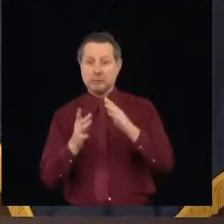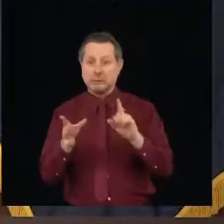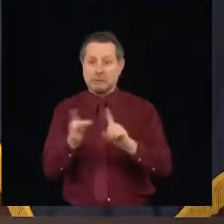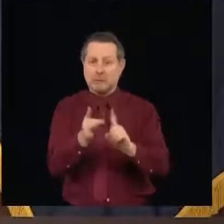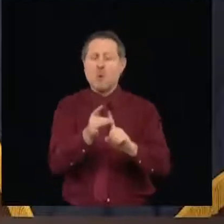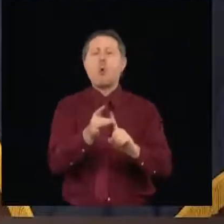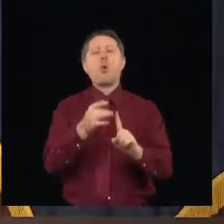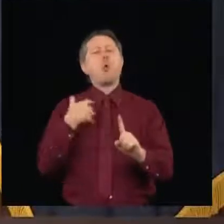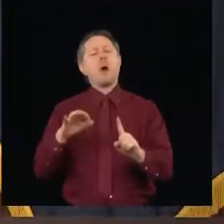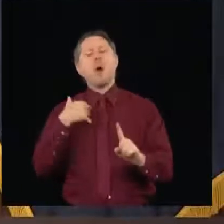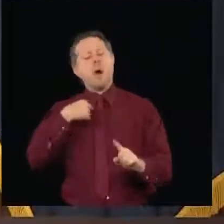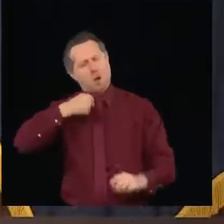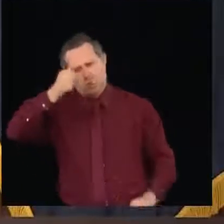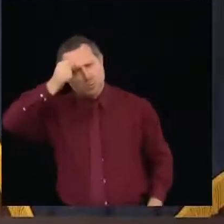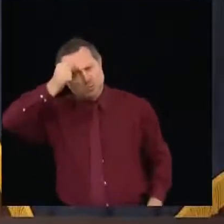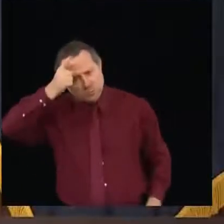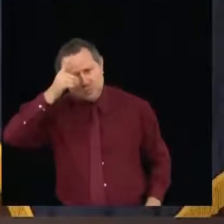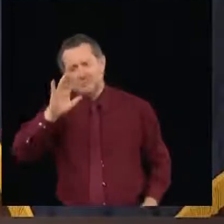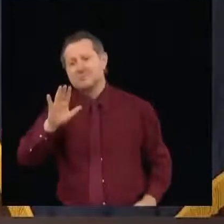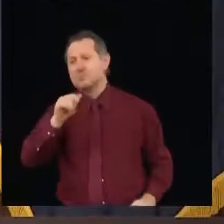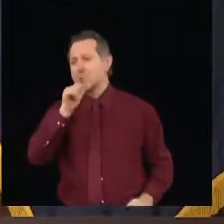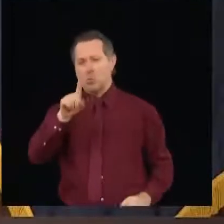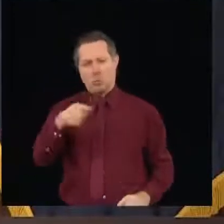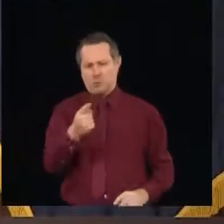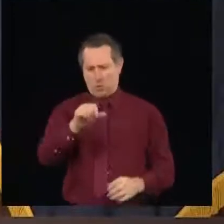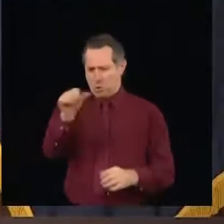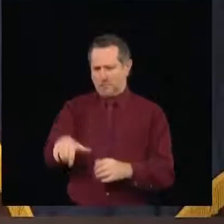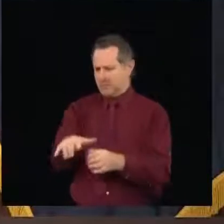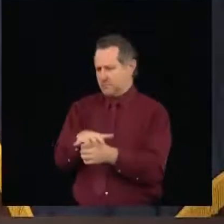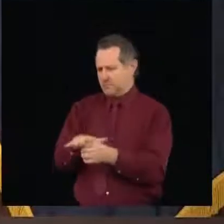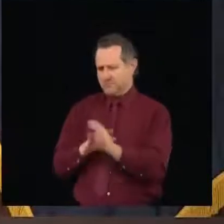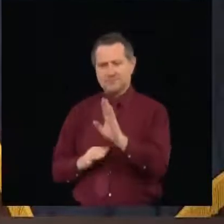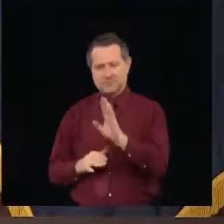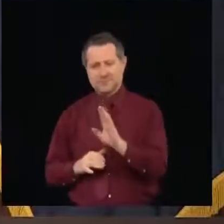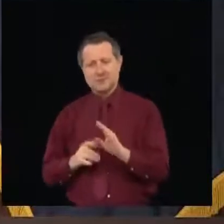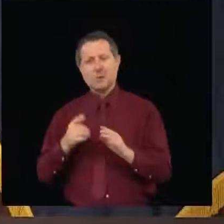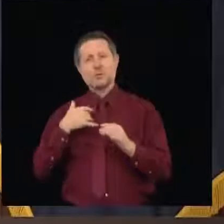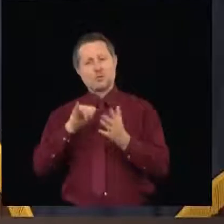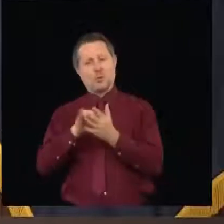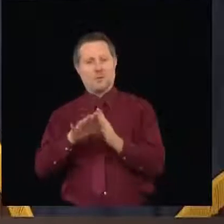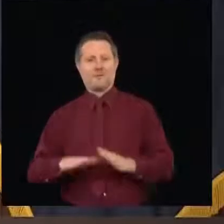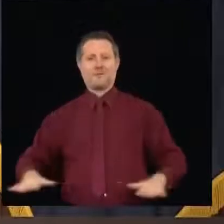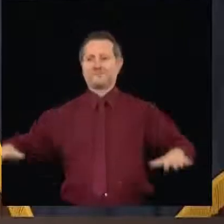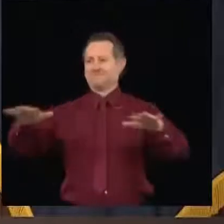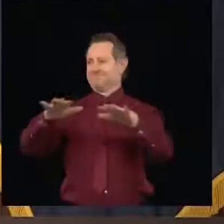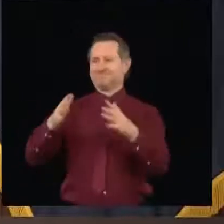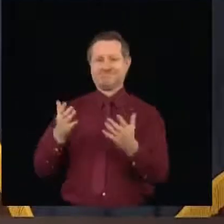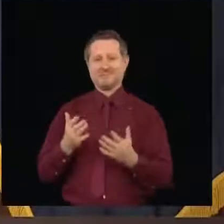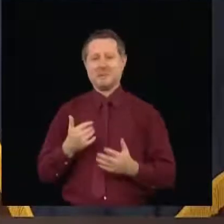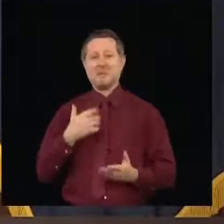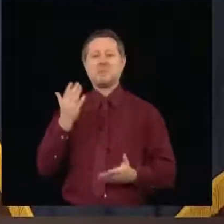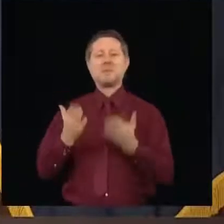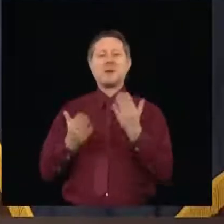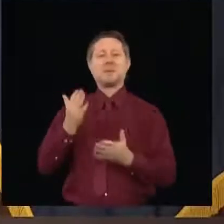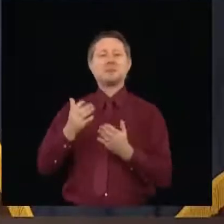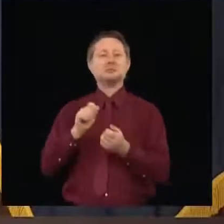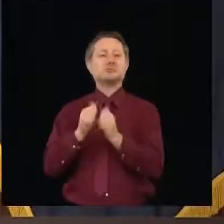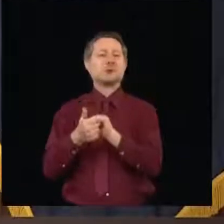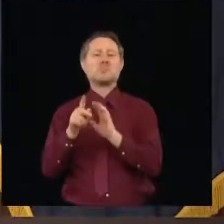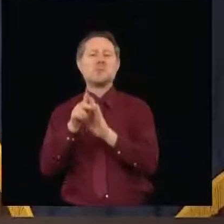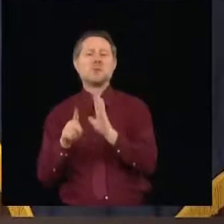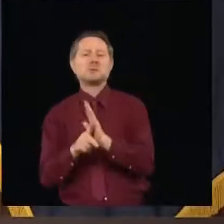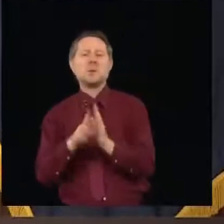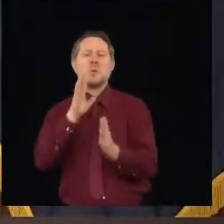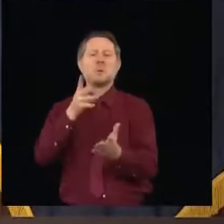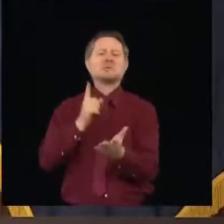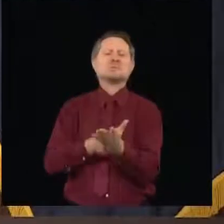there, again, it's not a Capital District point, it's a point all across the board because we changed that policy all across the state. So we're having those